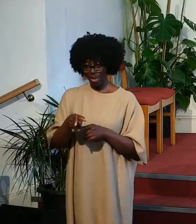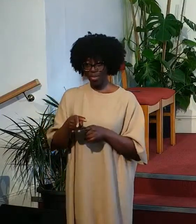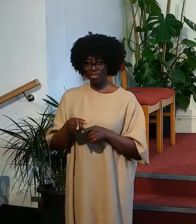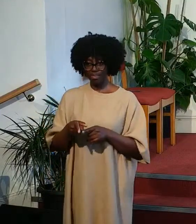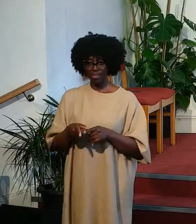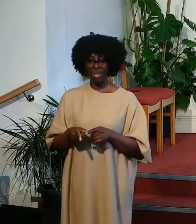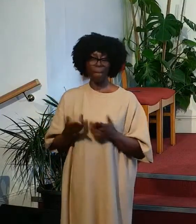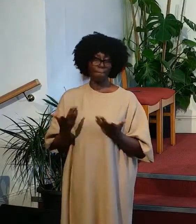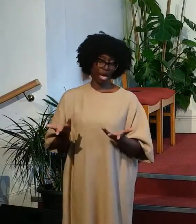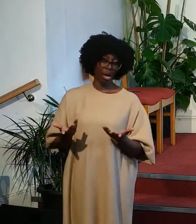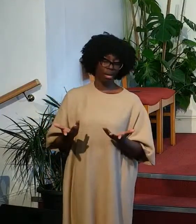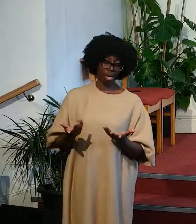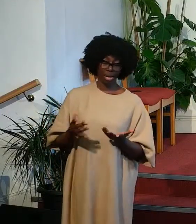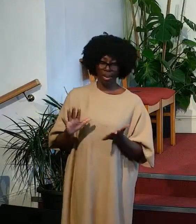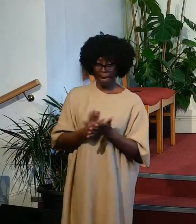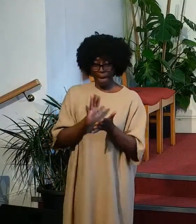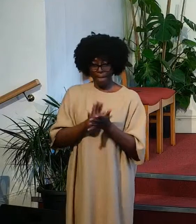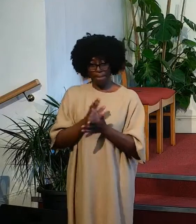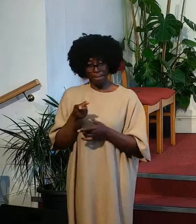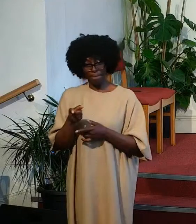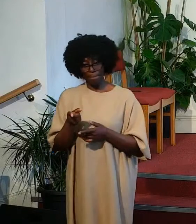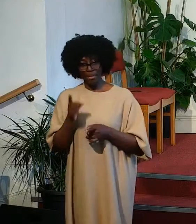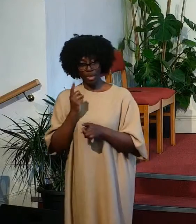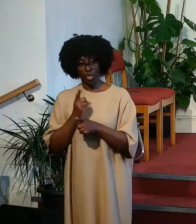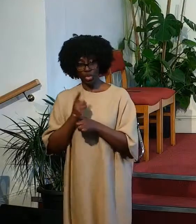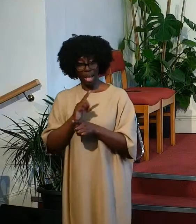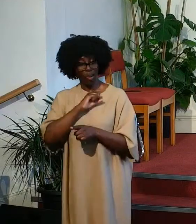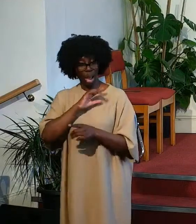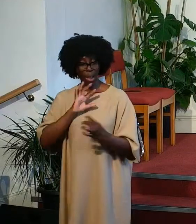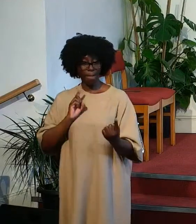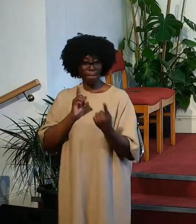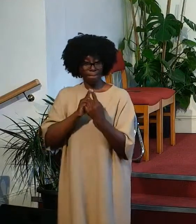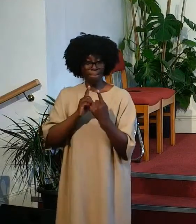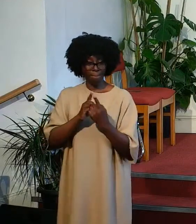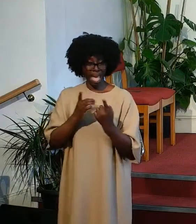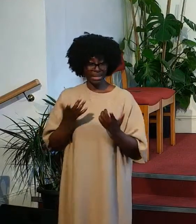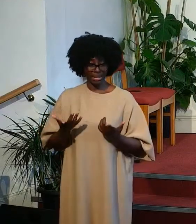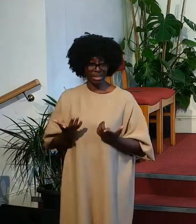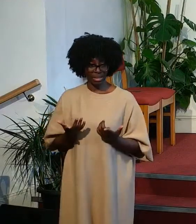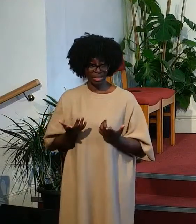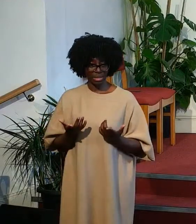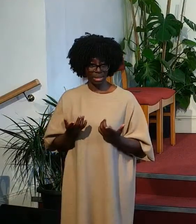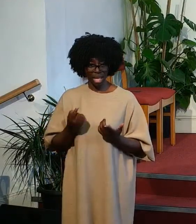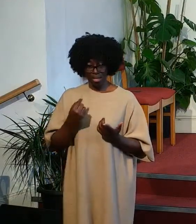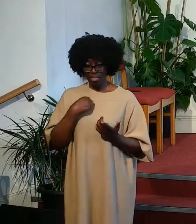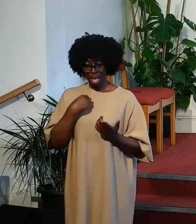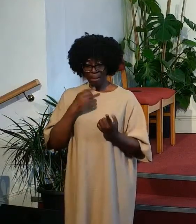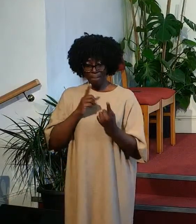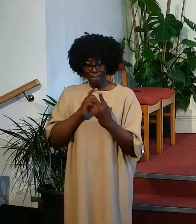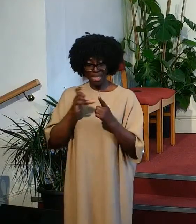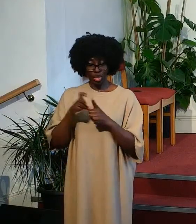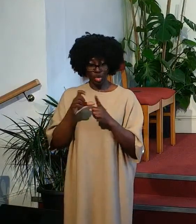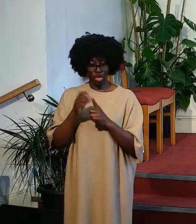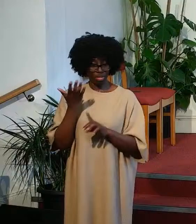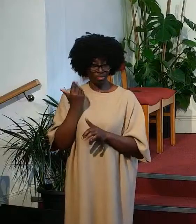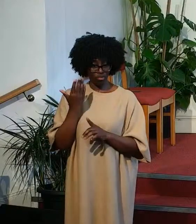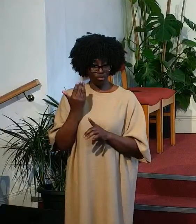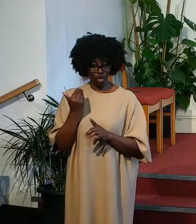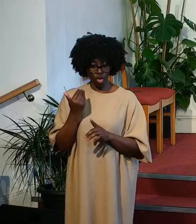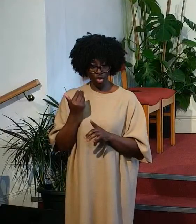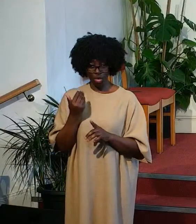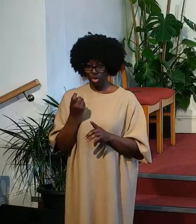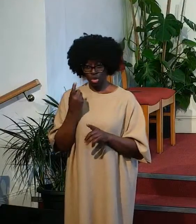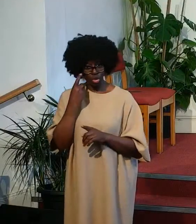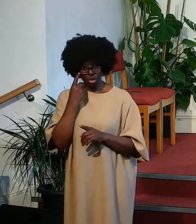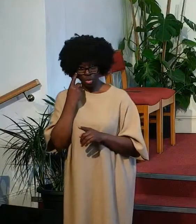Sherelle's daughter, who I've met, is very severe, and you may not see such individuals very often in church because our